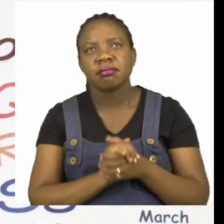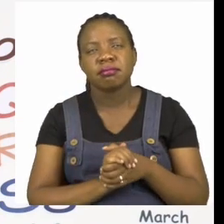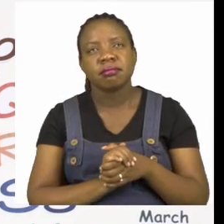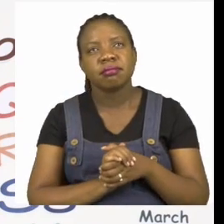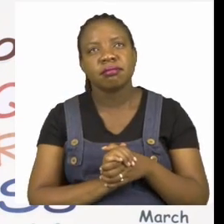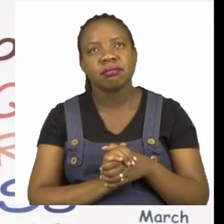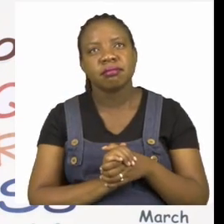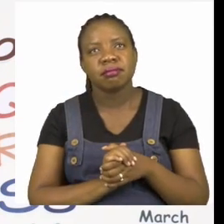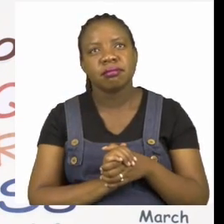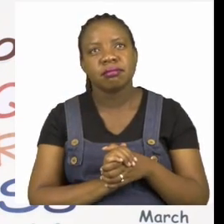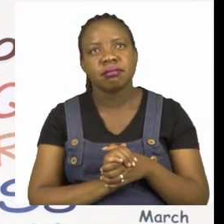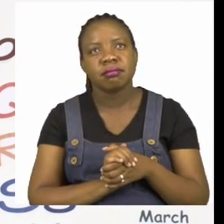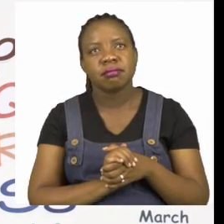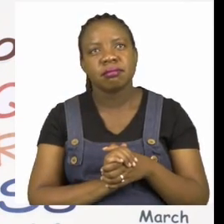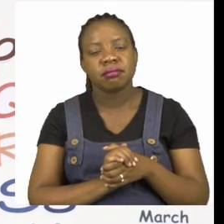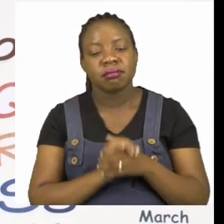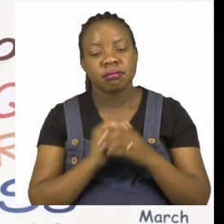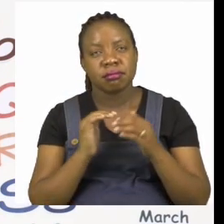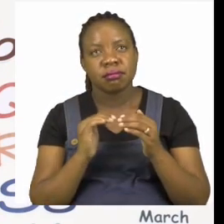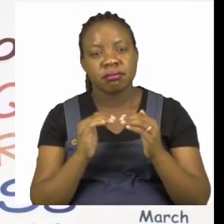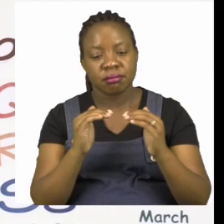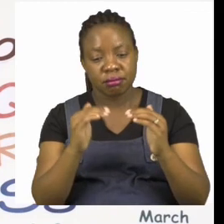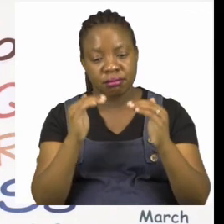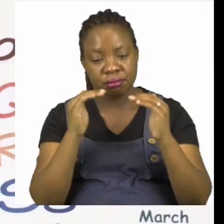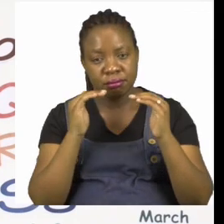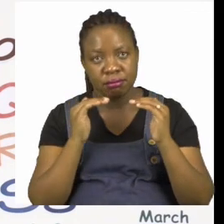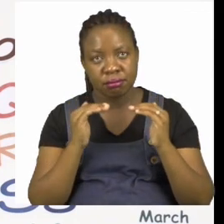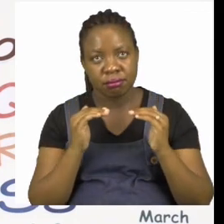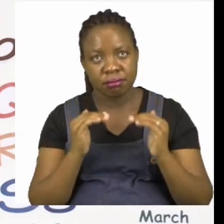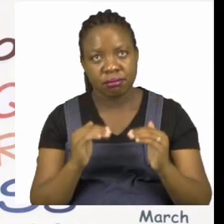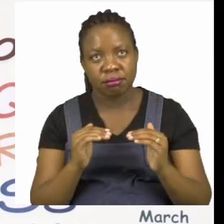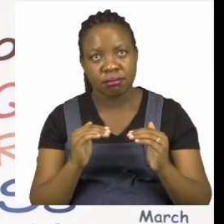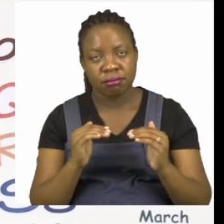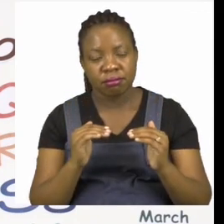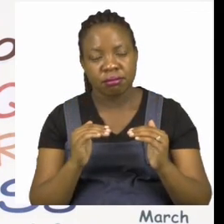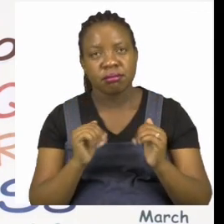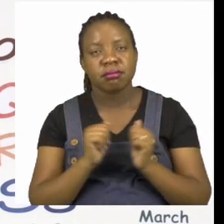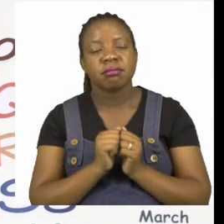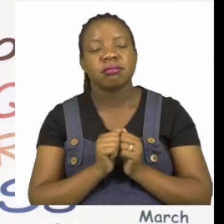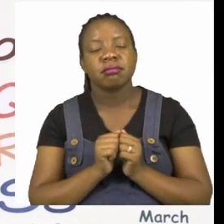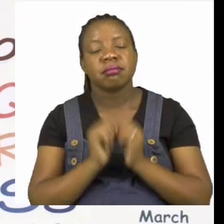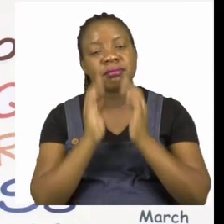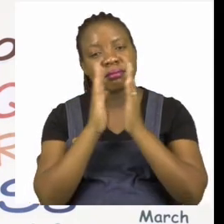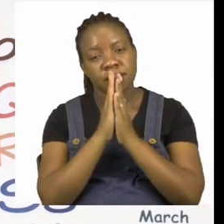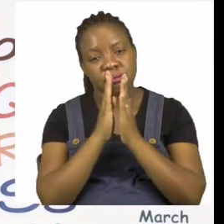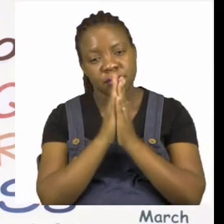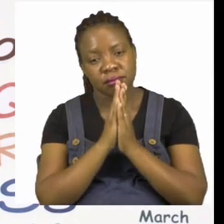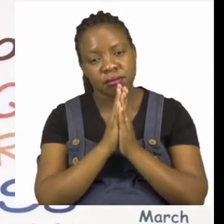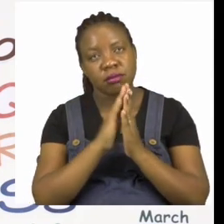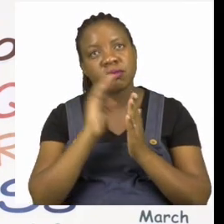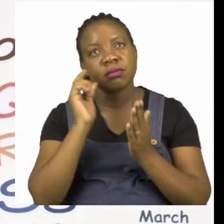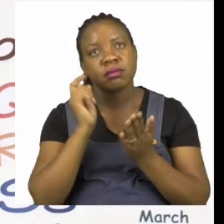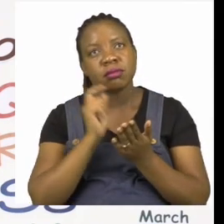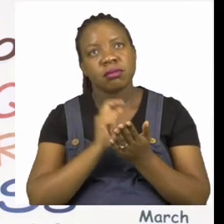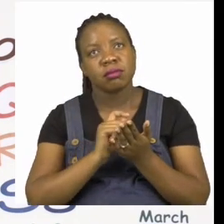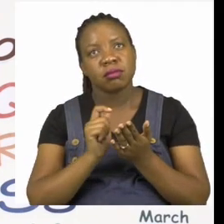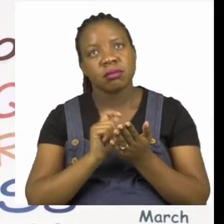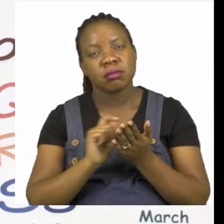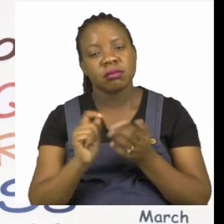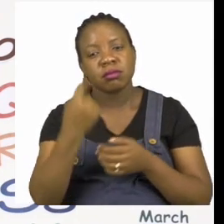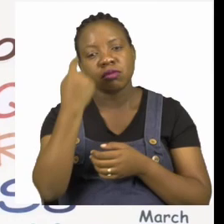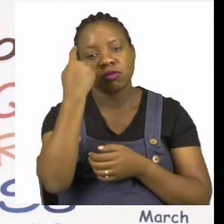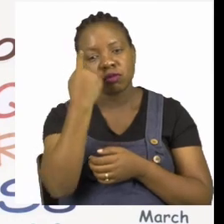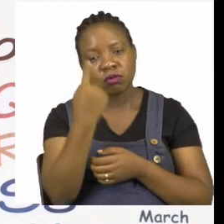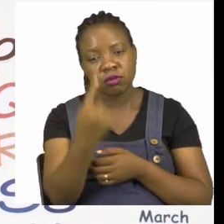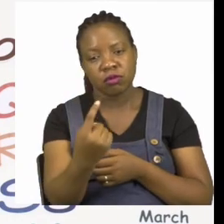they are asking you to build up your own words using the same sounds. So, today I have